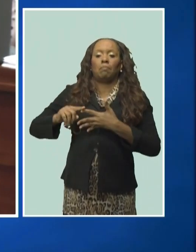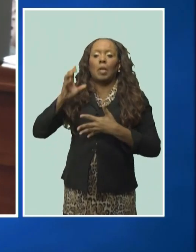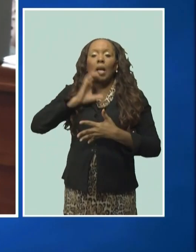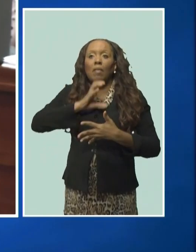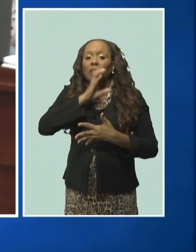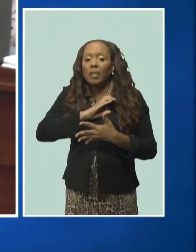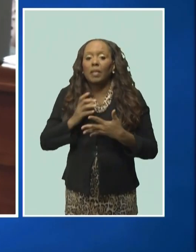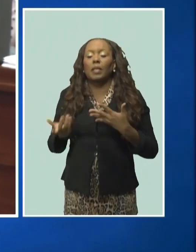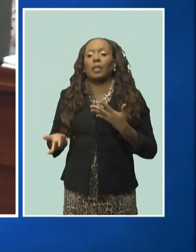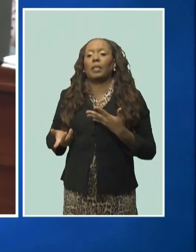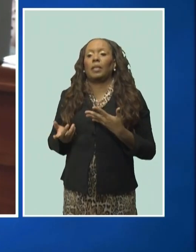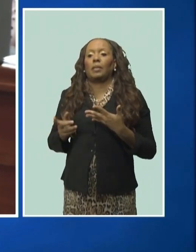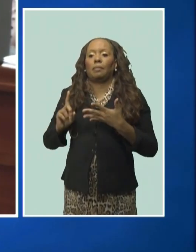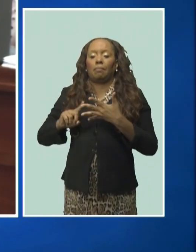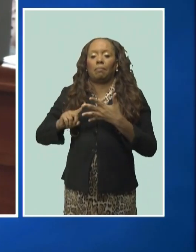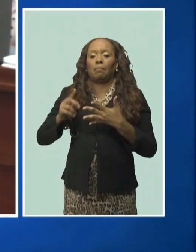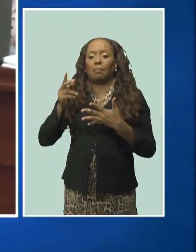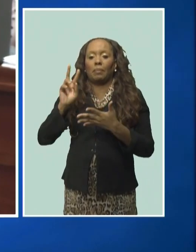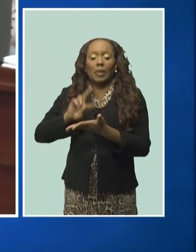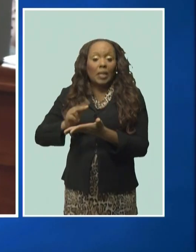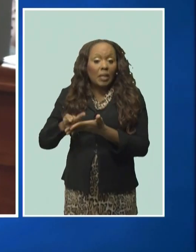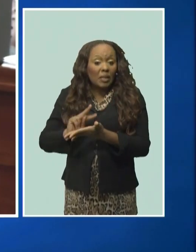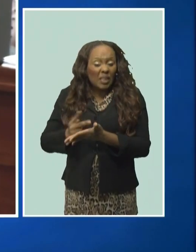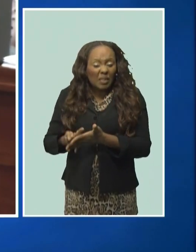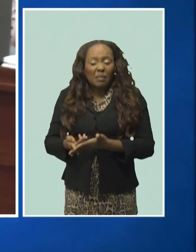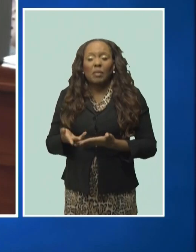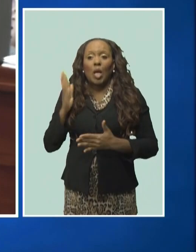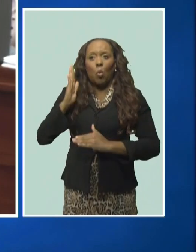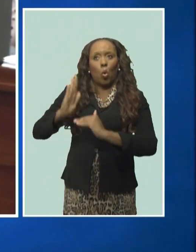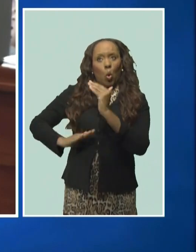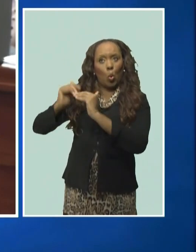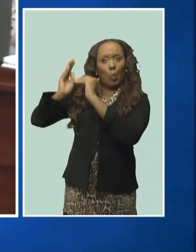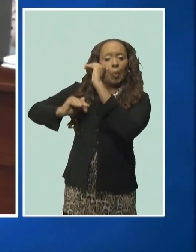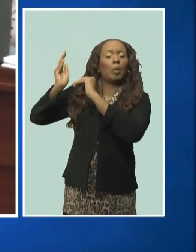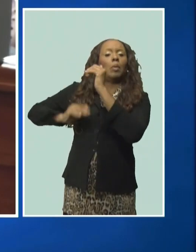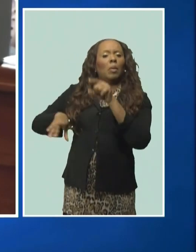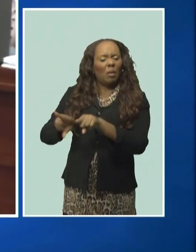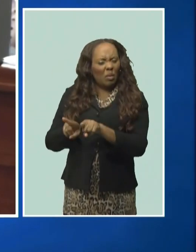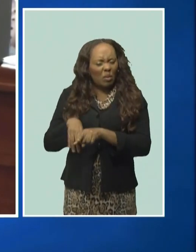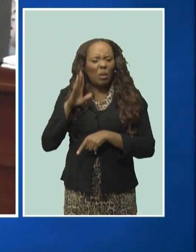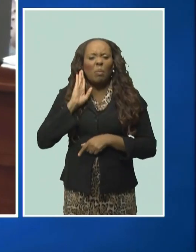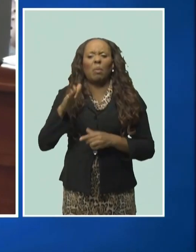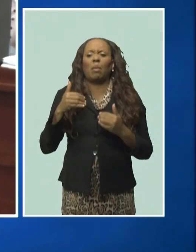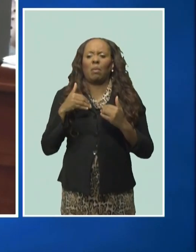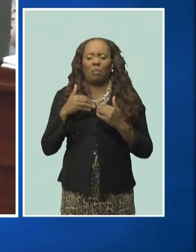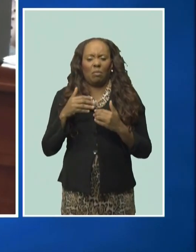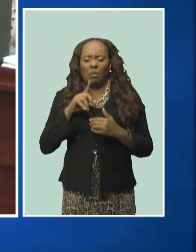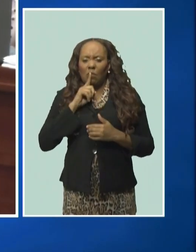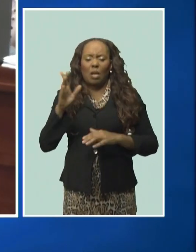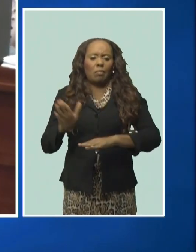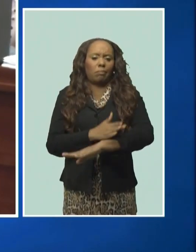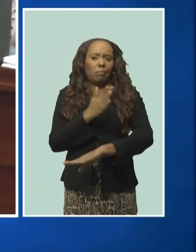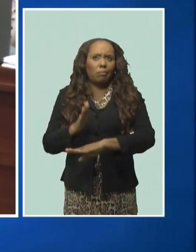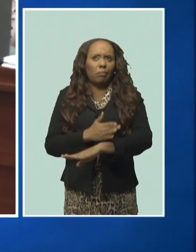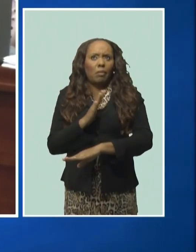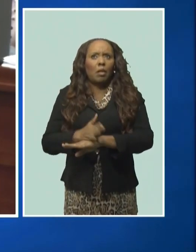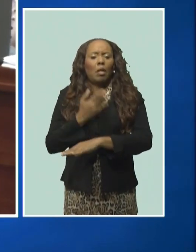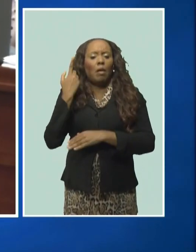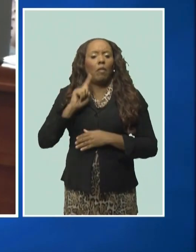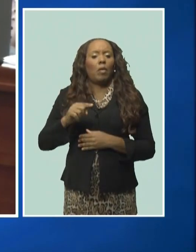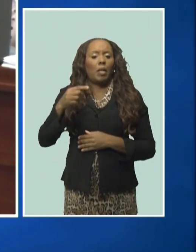and the continued infrastructural work of the second phase of the Barbados Youth Advanced